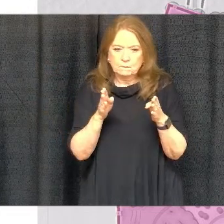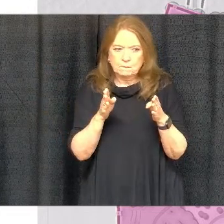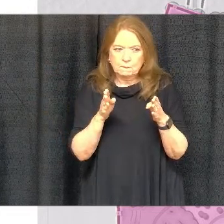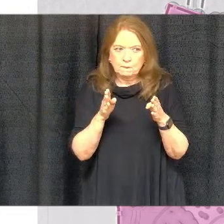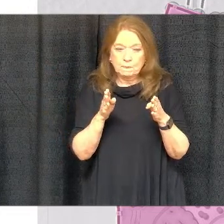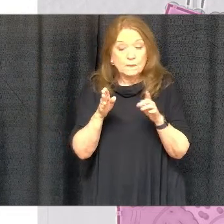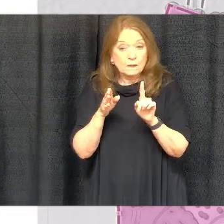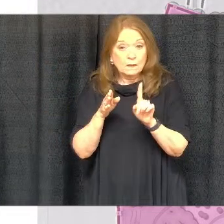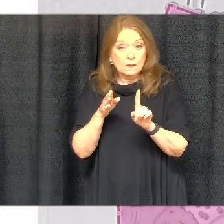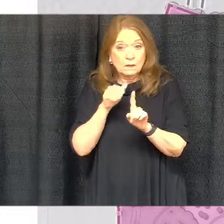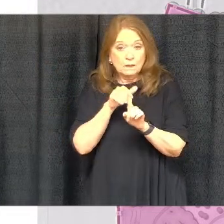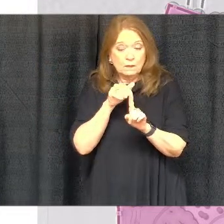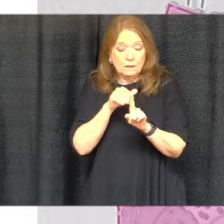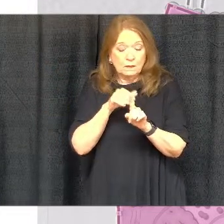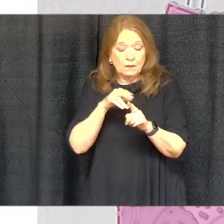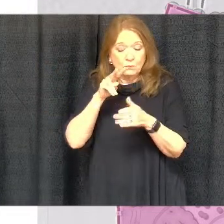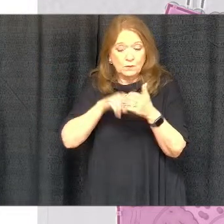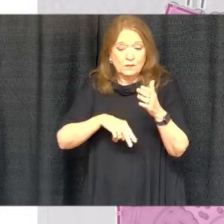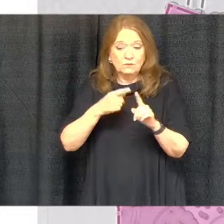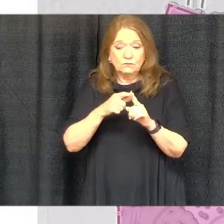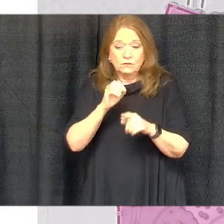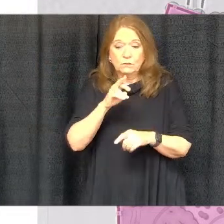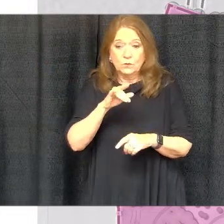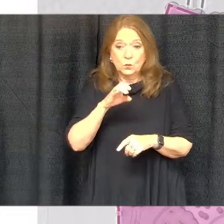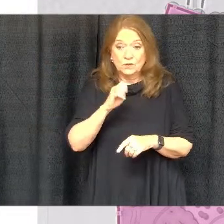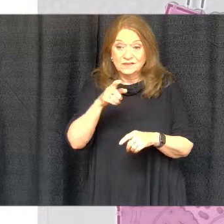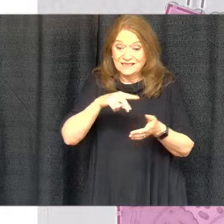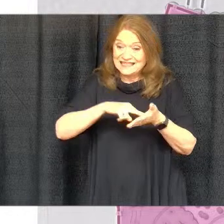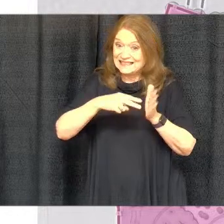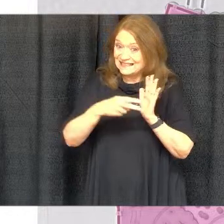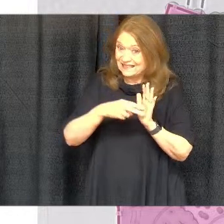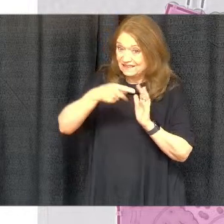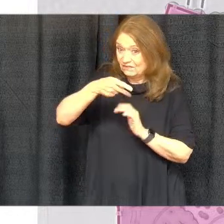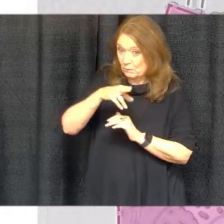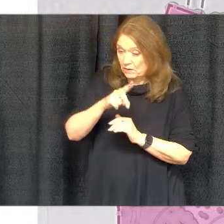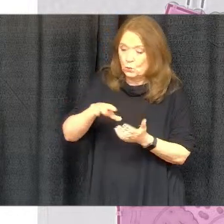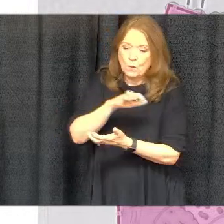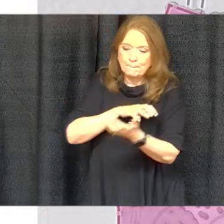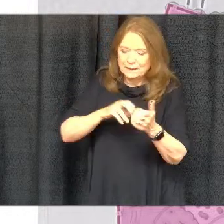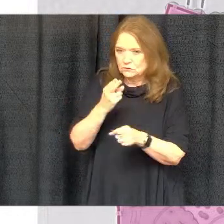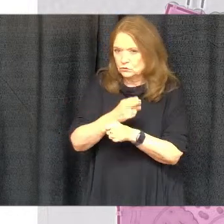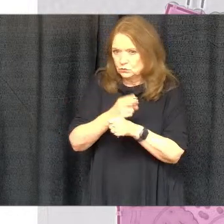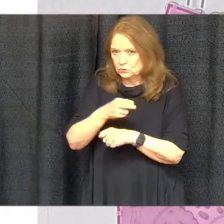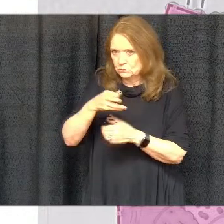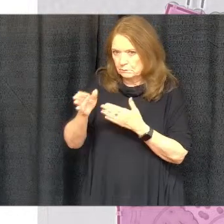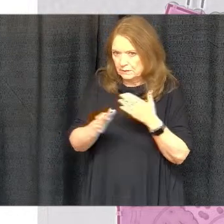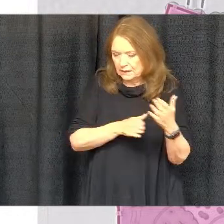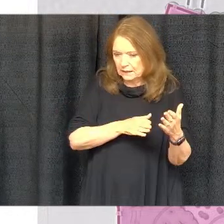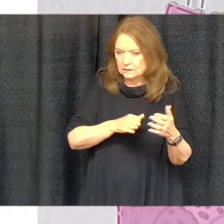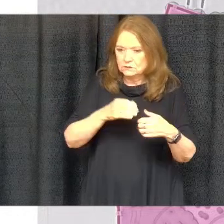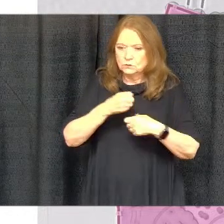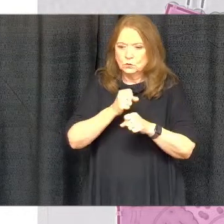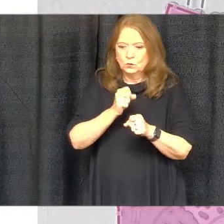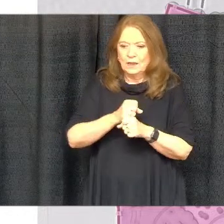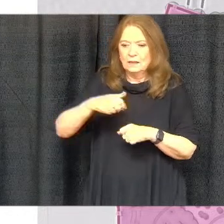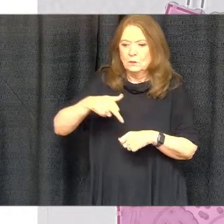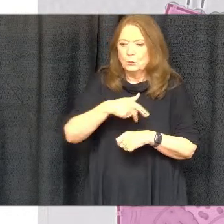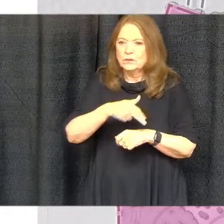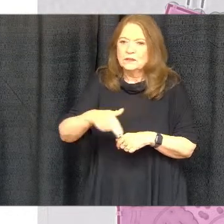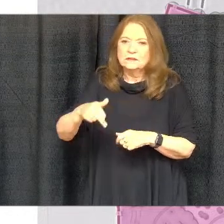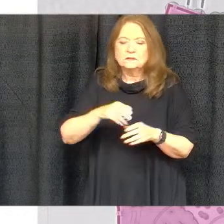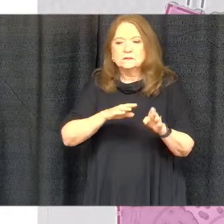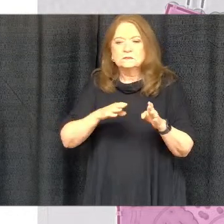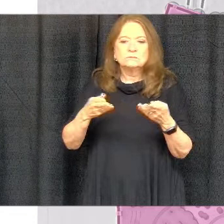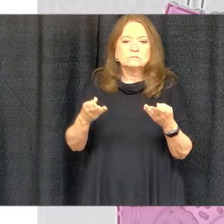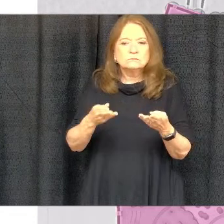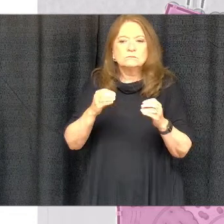As a reminder, I'll read this from the ordinance. The intent of a PUD, or a mixed-use PUD, is to create a pedestrian-oriented neighborhood by encouraging a